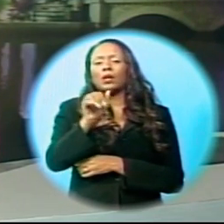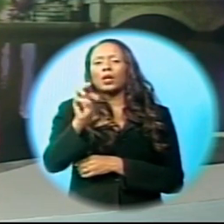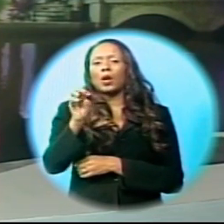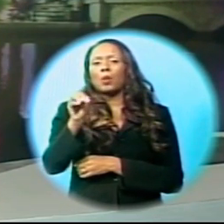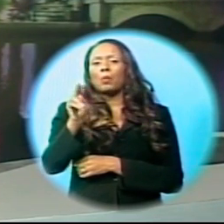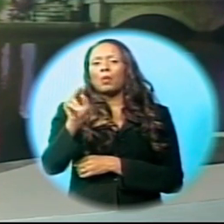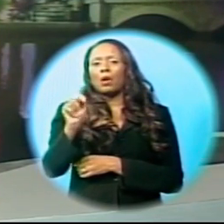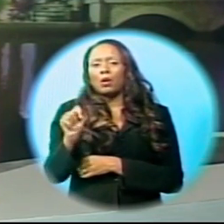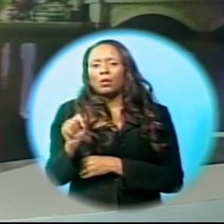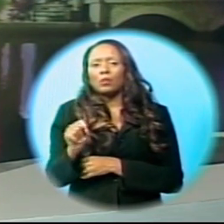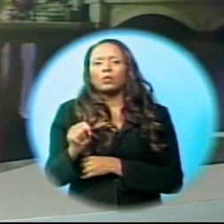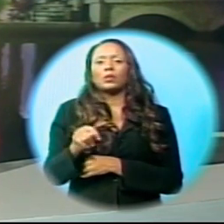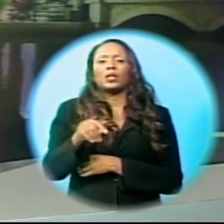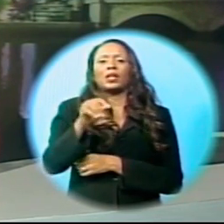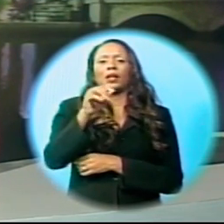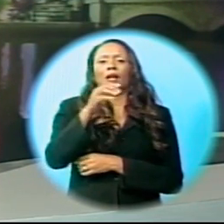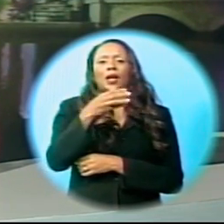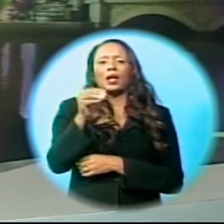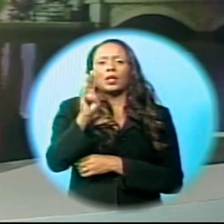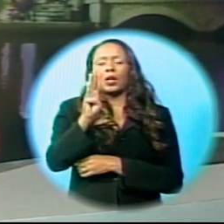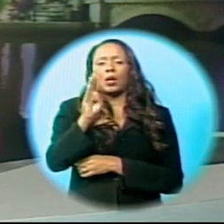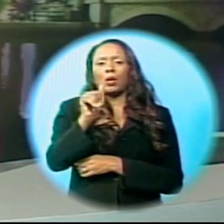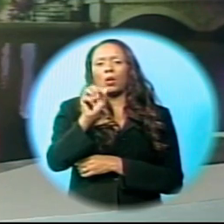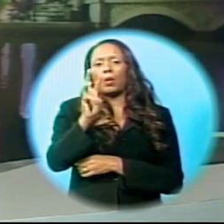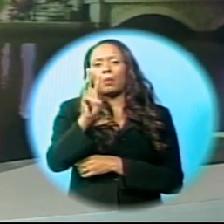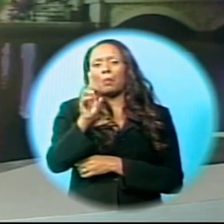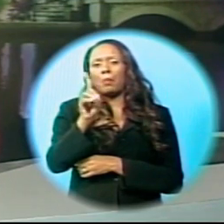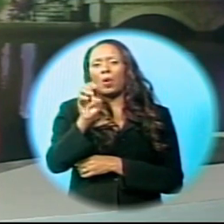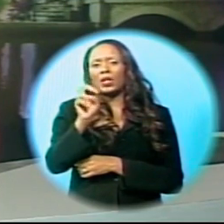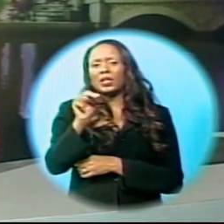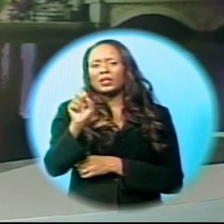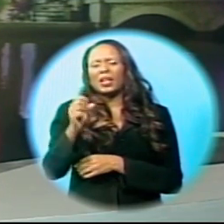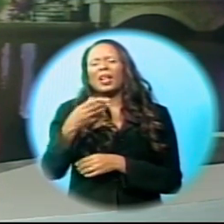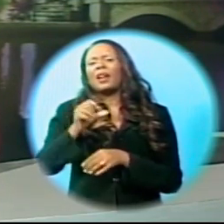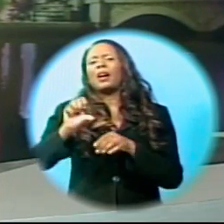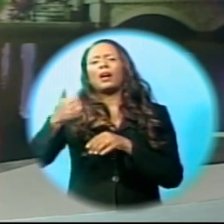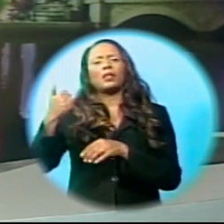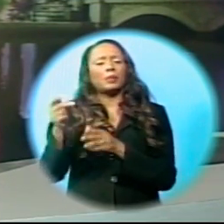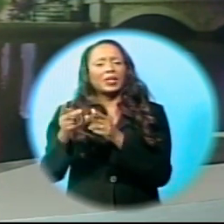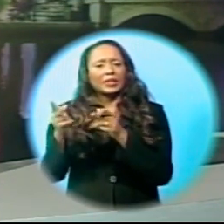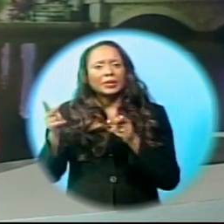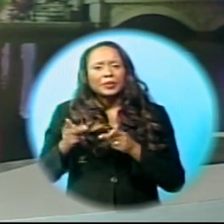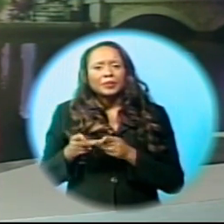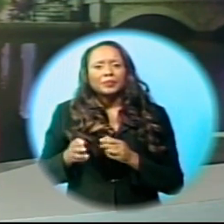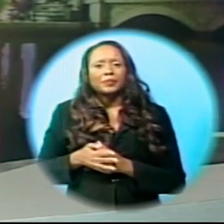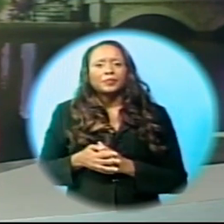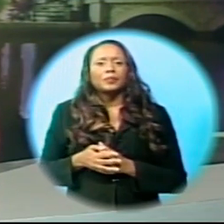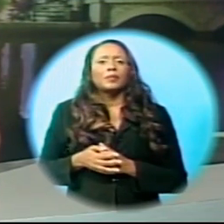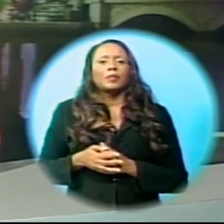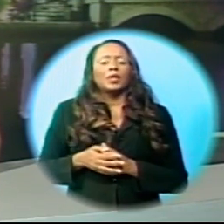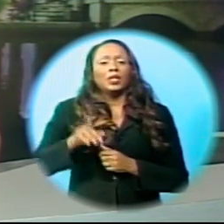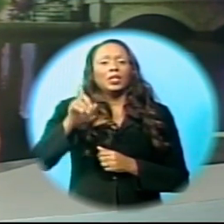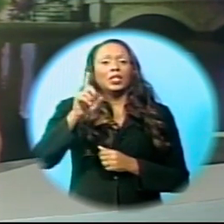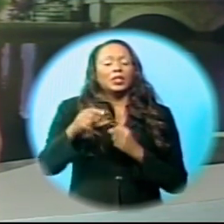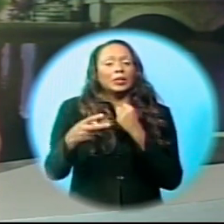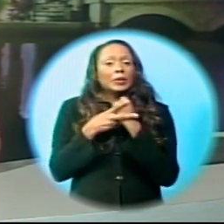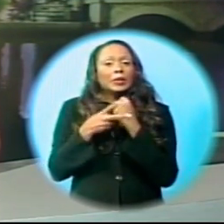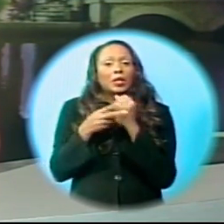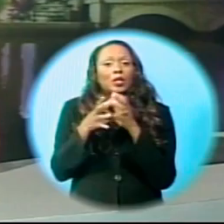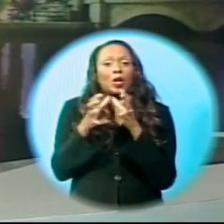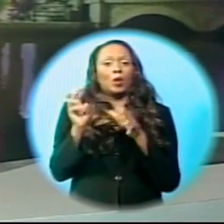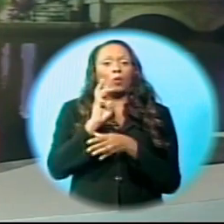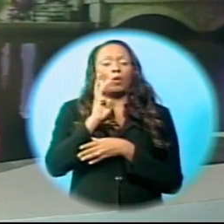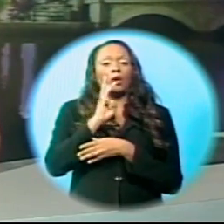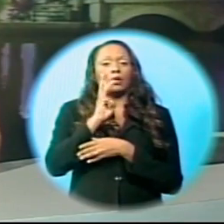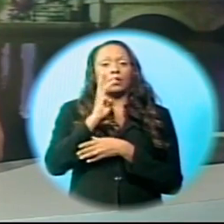St. Simons, Bawdens, Cane Garden and Baxter's. The BWA recommends that customers store adequate amounts of water for